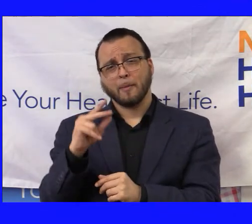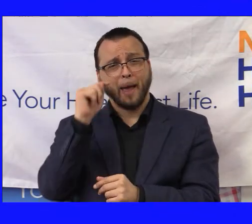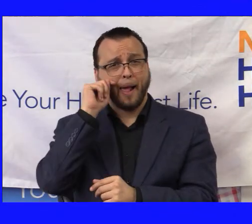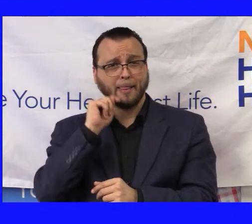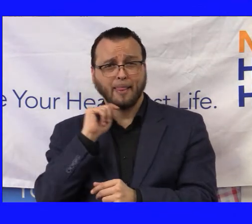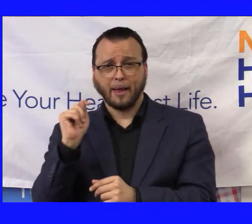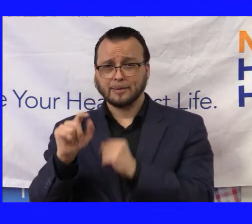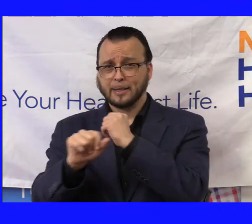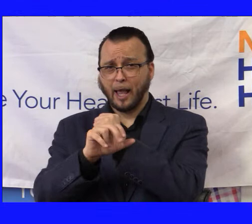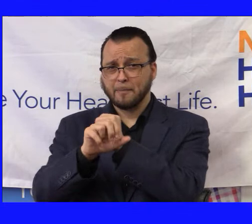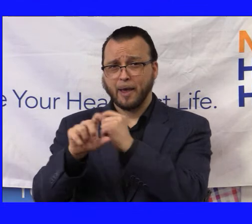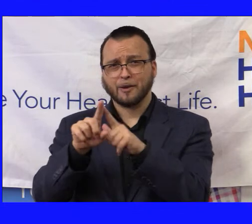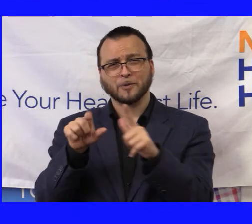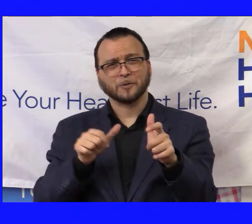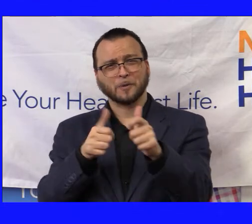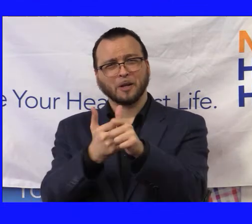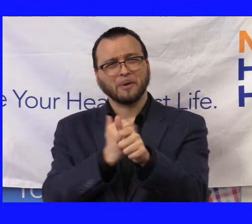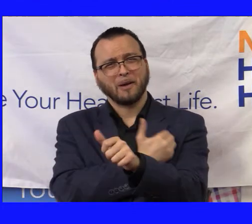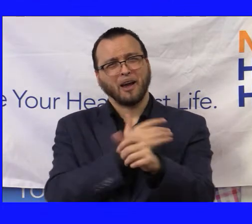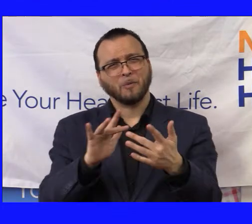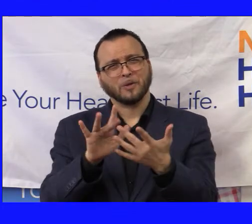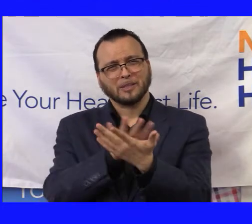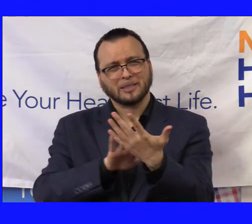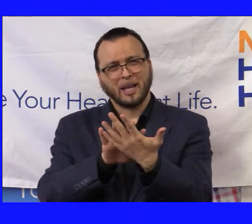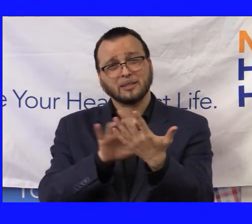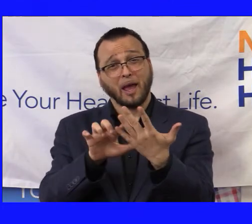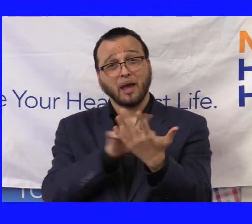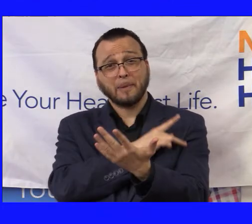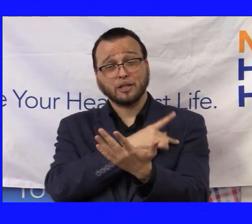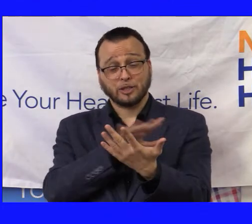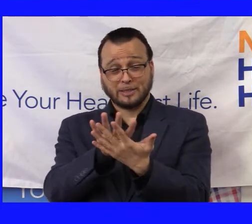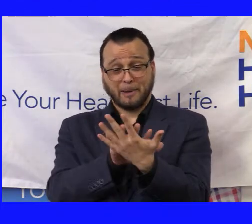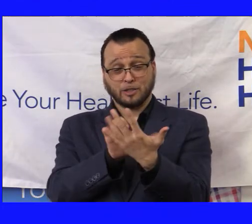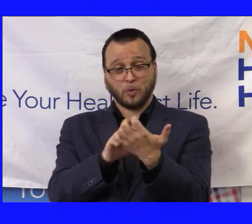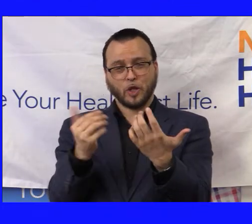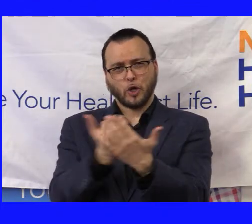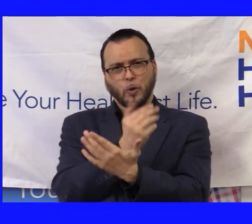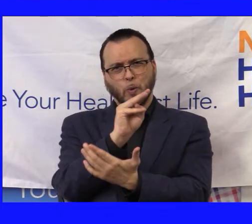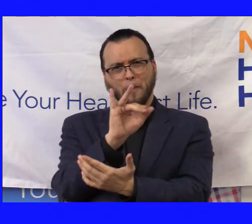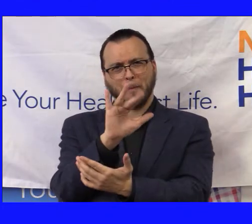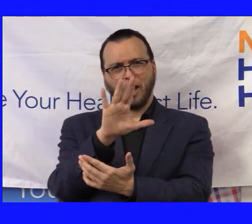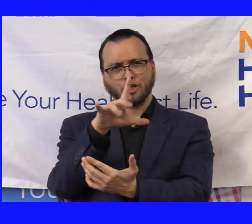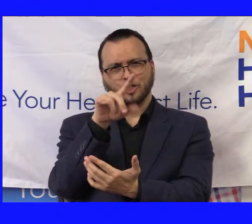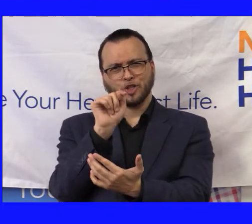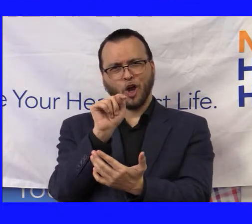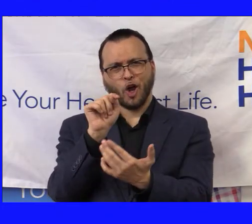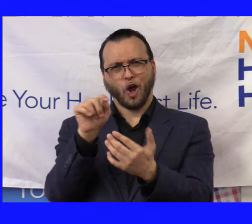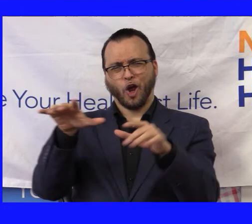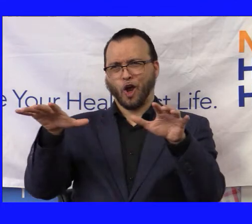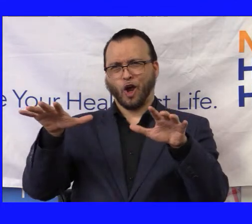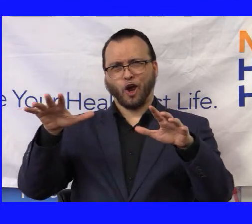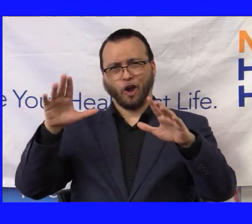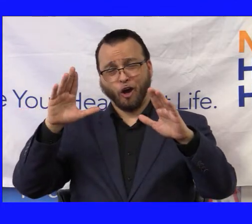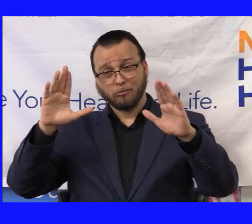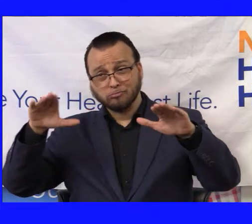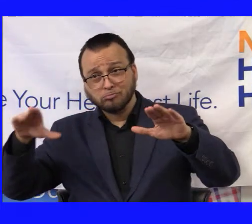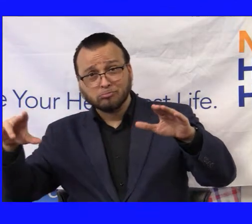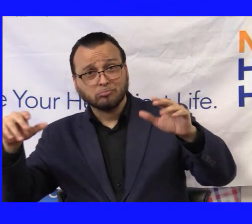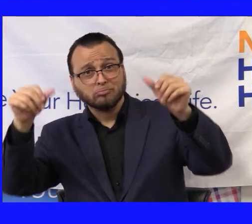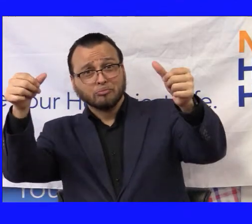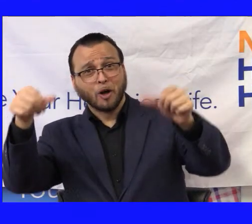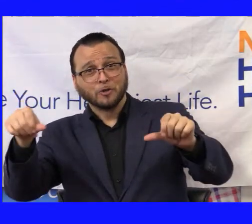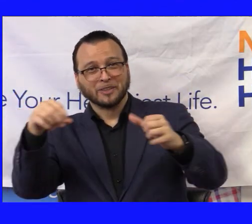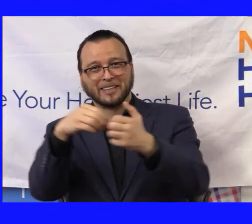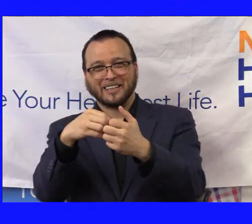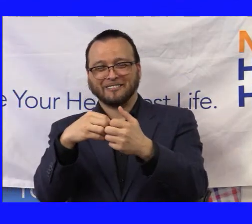campaign, and updating our sites and patient spaces with new MyChart engagement posters as well. So that's just a few that I